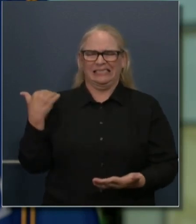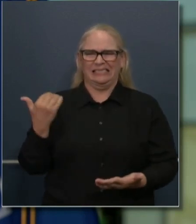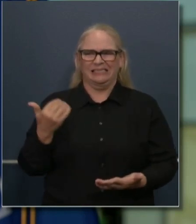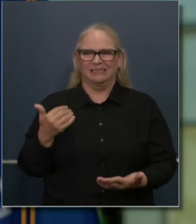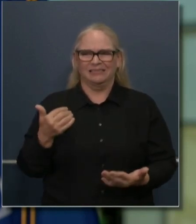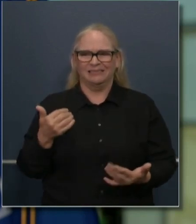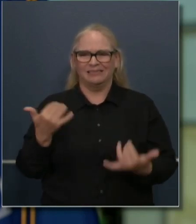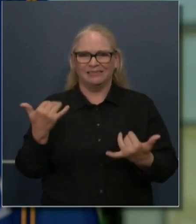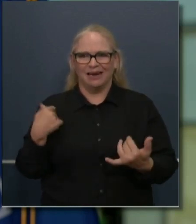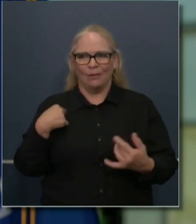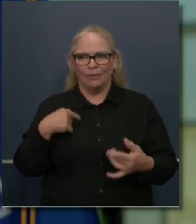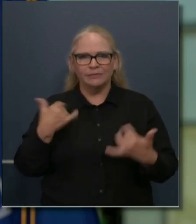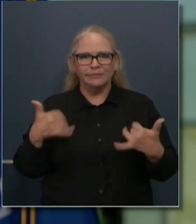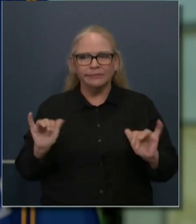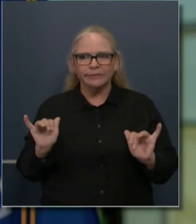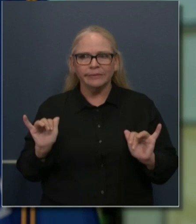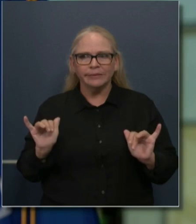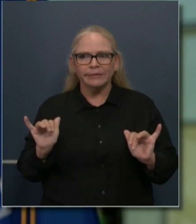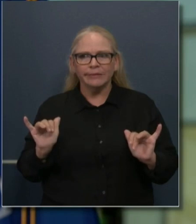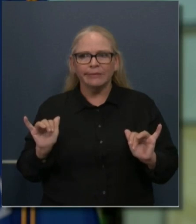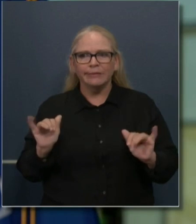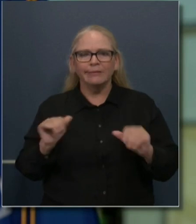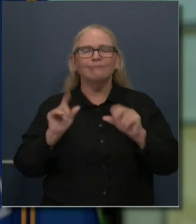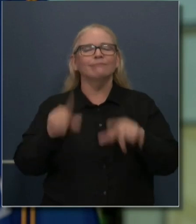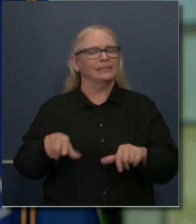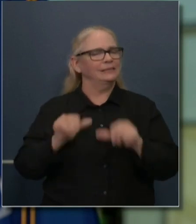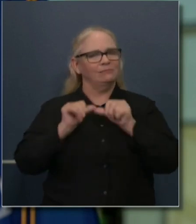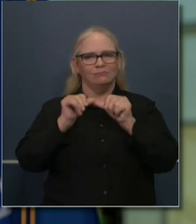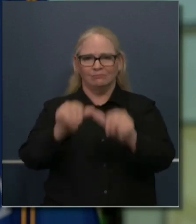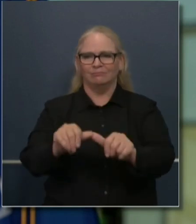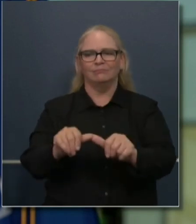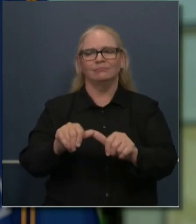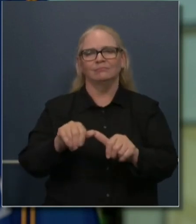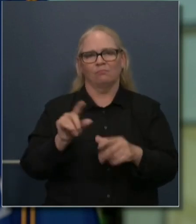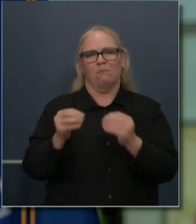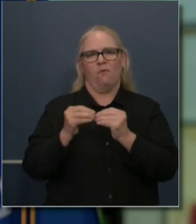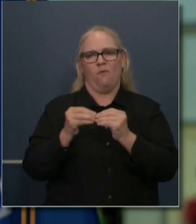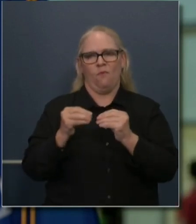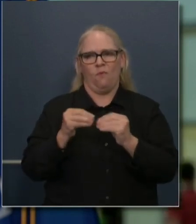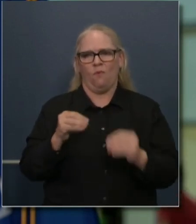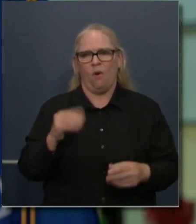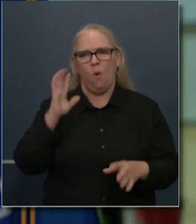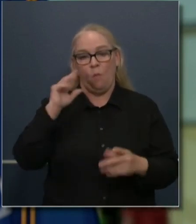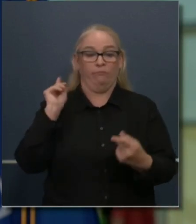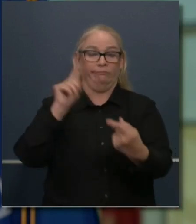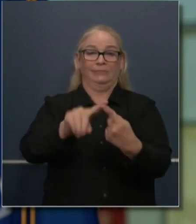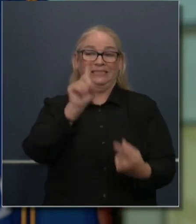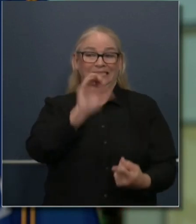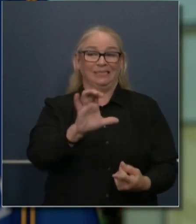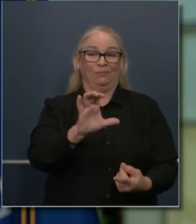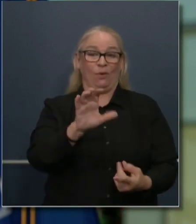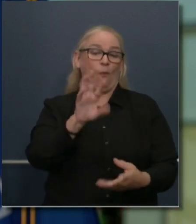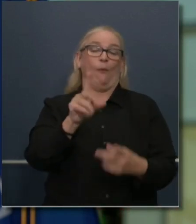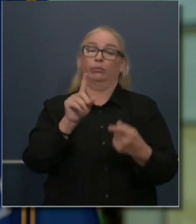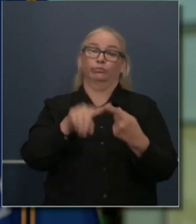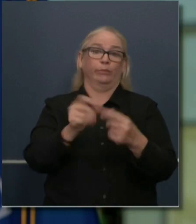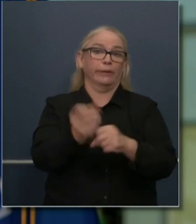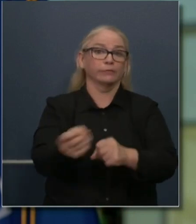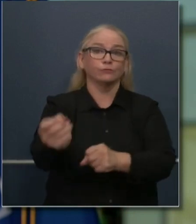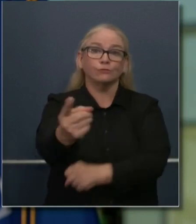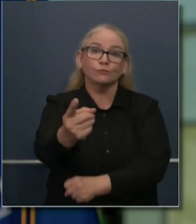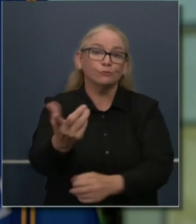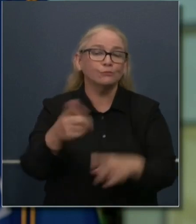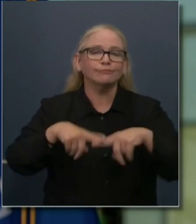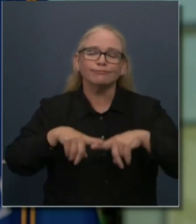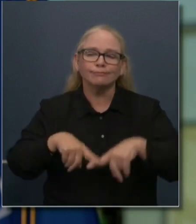put together a further bridge, at least through the end of the year, perhaps longer, to work through this so that we can avoid